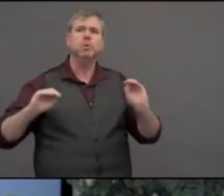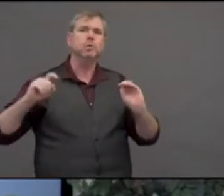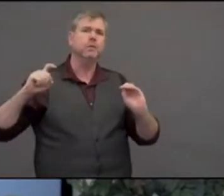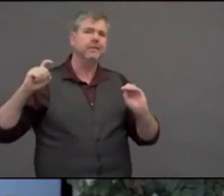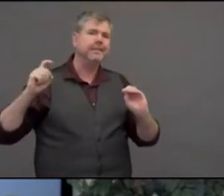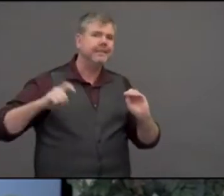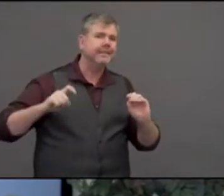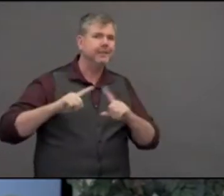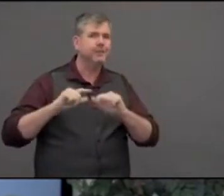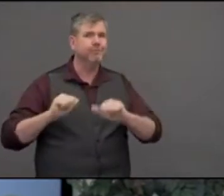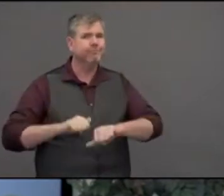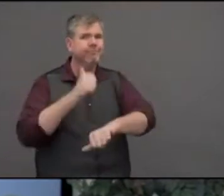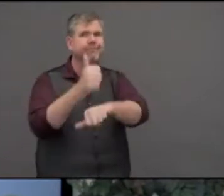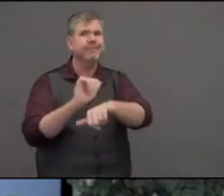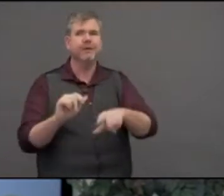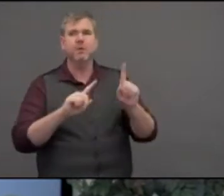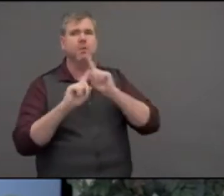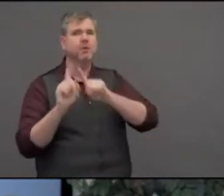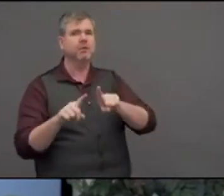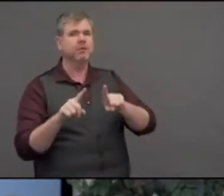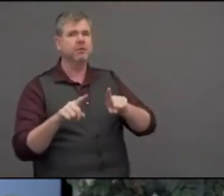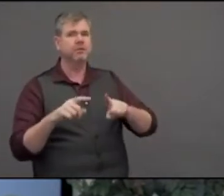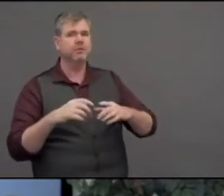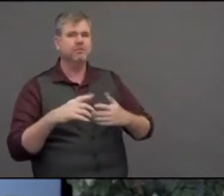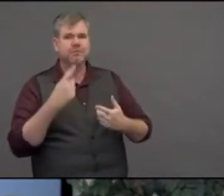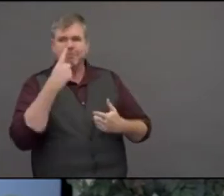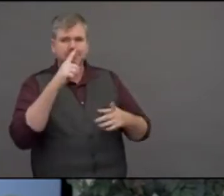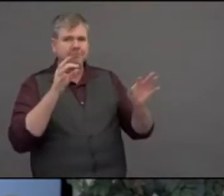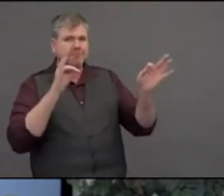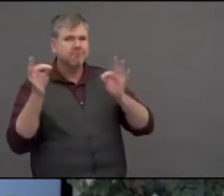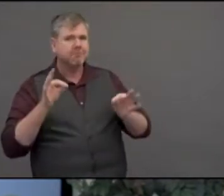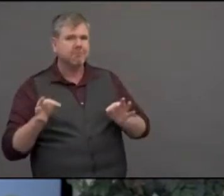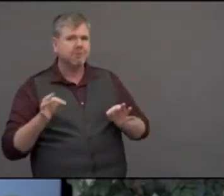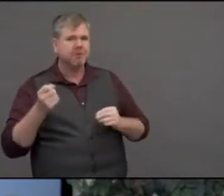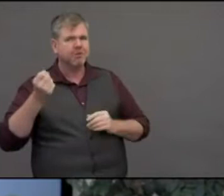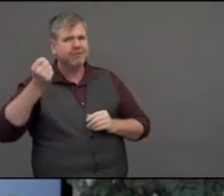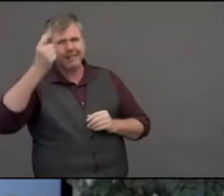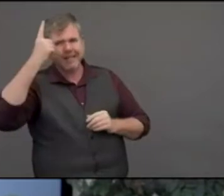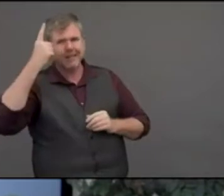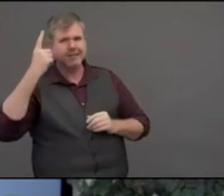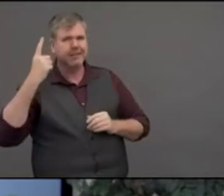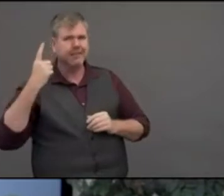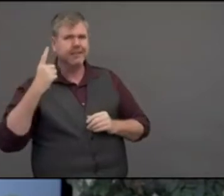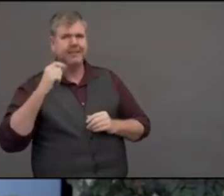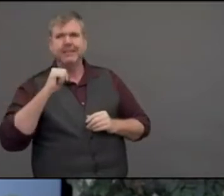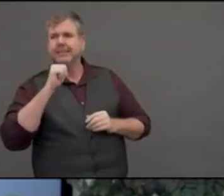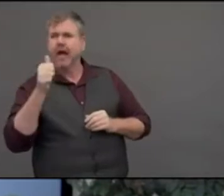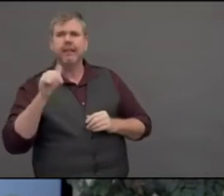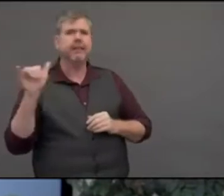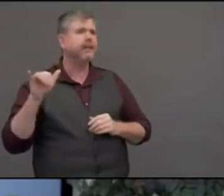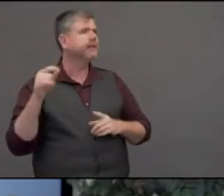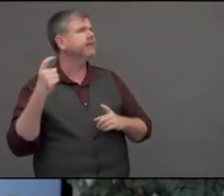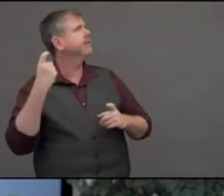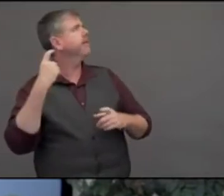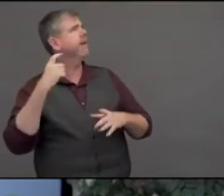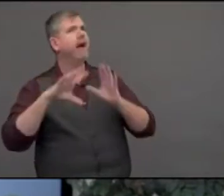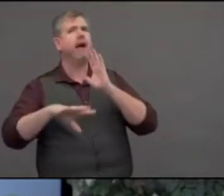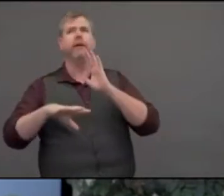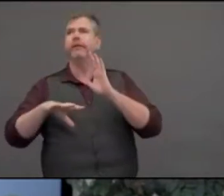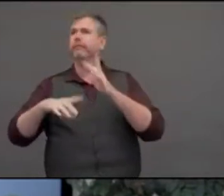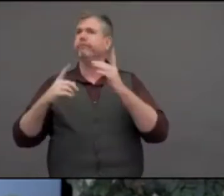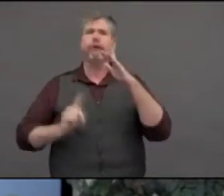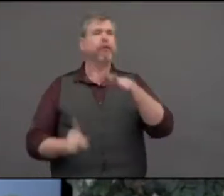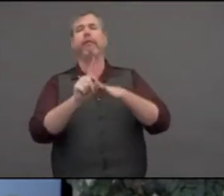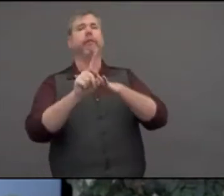that people understand that it wasn't like you just issued the order, that you actually tried to figure out a way of